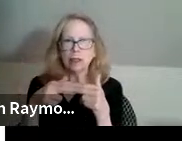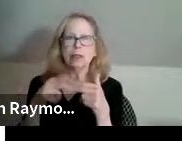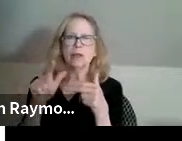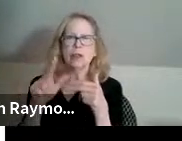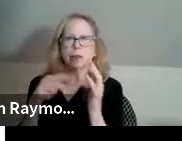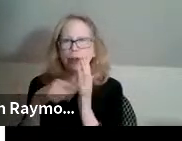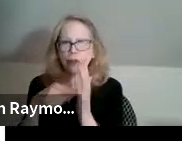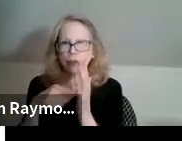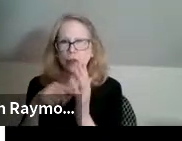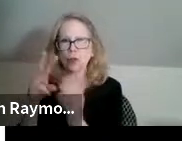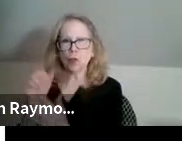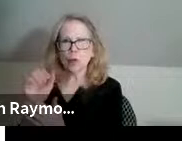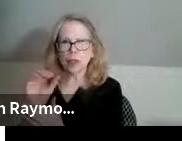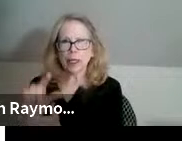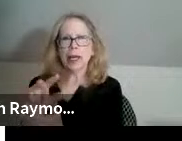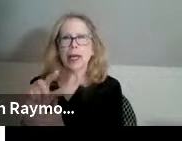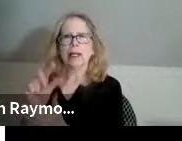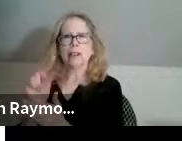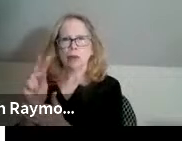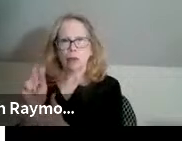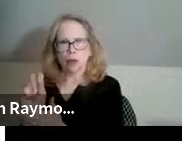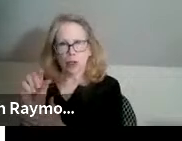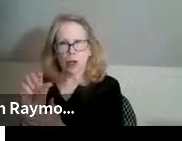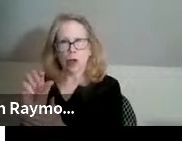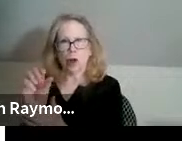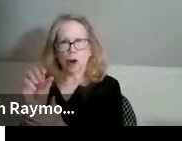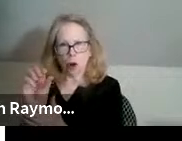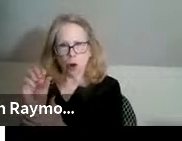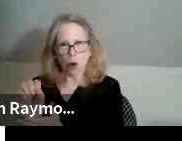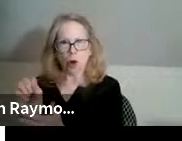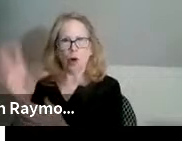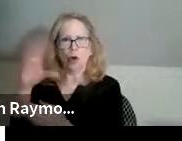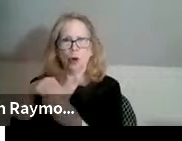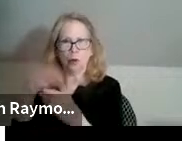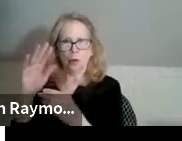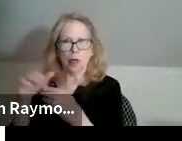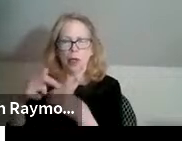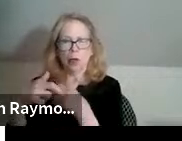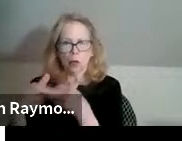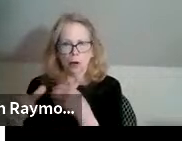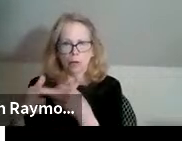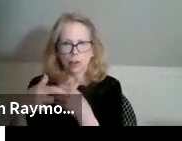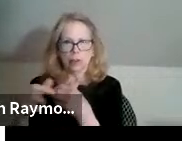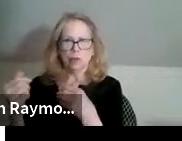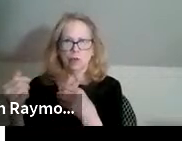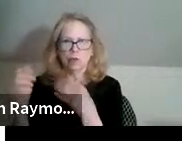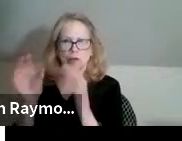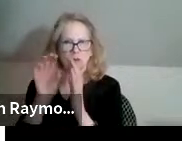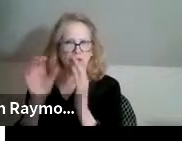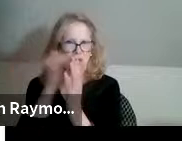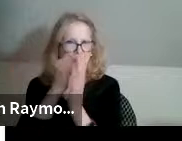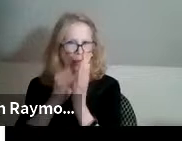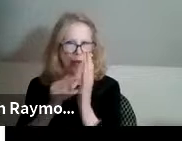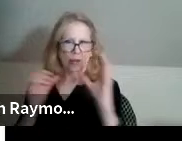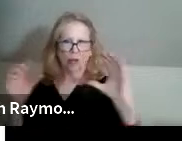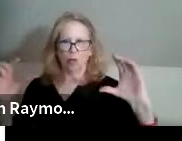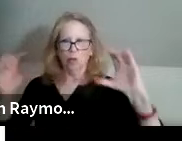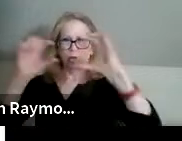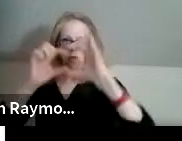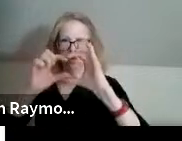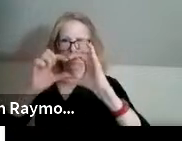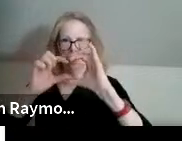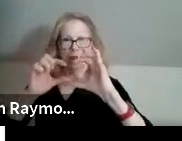shows WCAG 2.0 incorporation by reference. And what we have is a graphic of the 508 rule, and